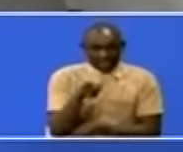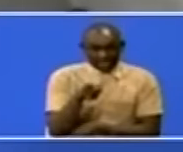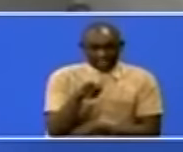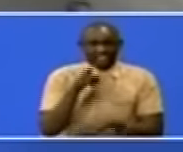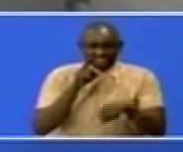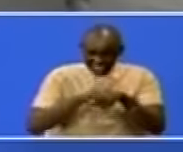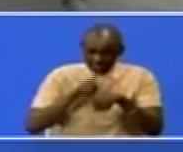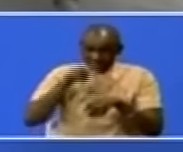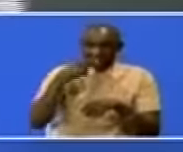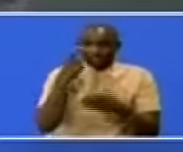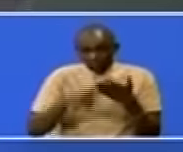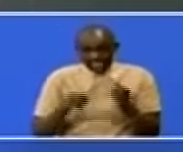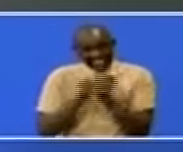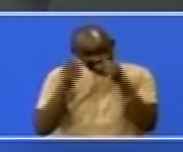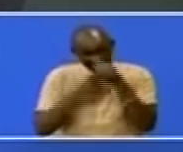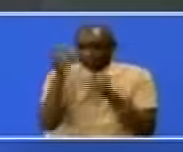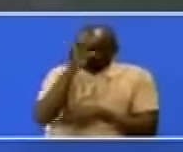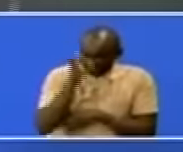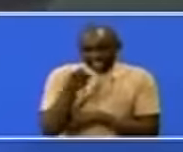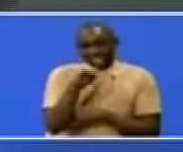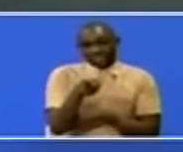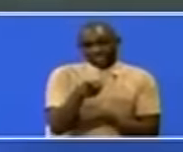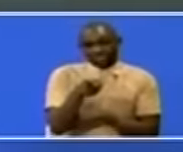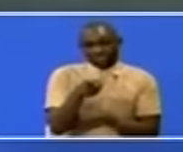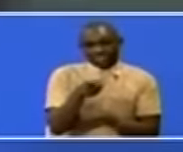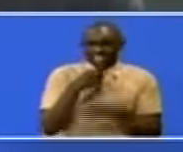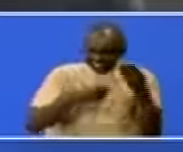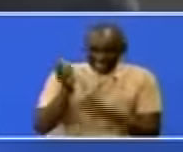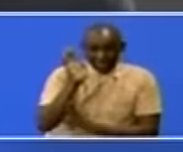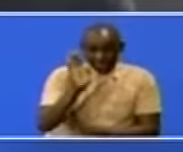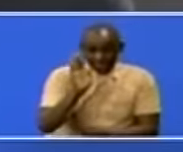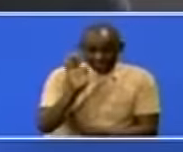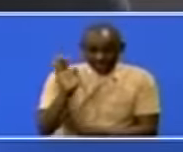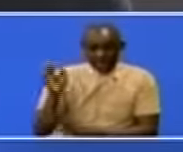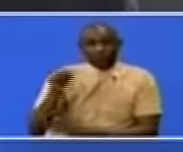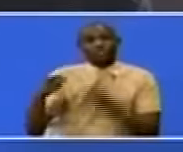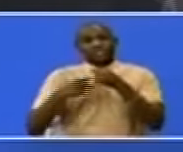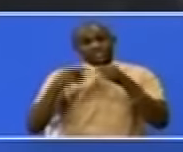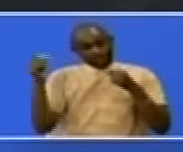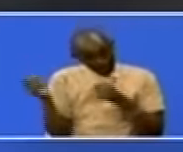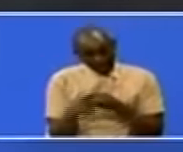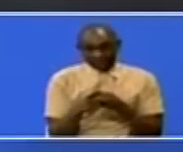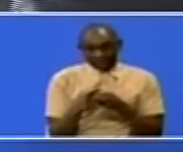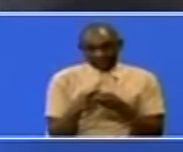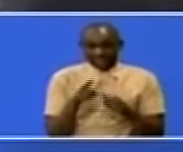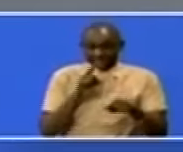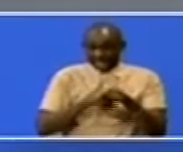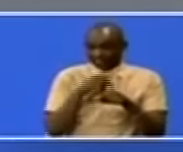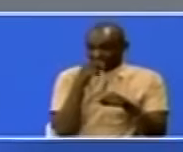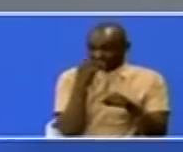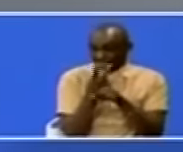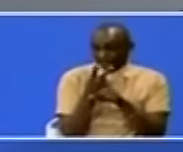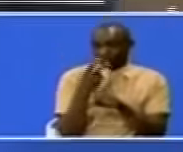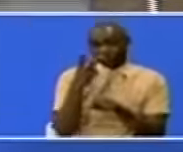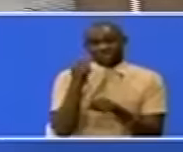the firm announced a 16% increase in its sales volumes in the 6 months ending December 2015.